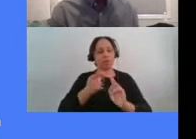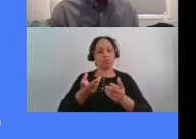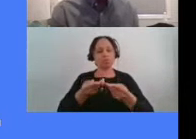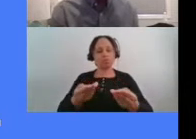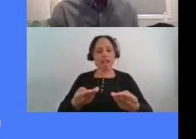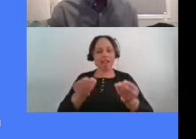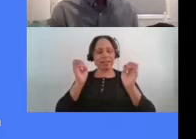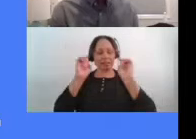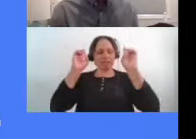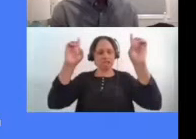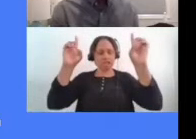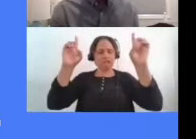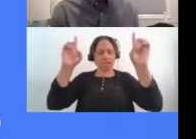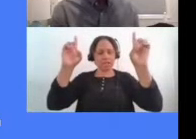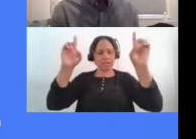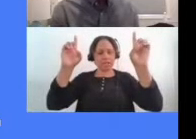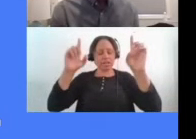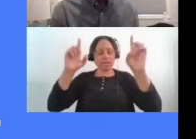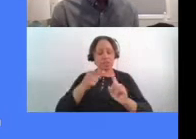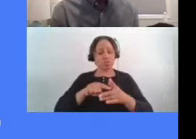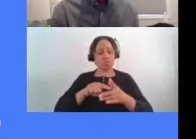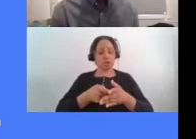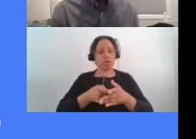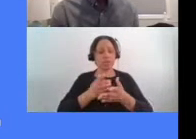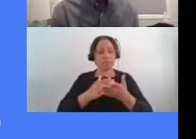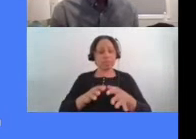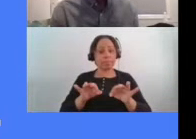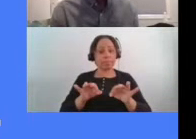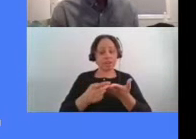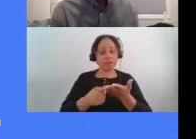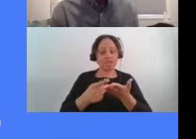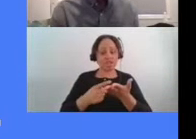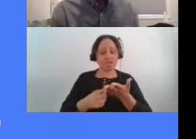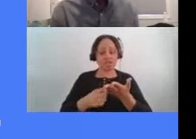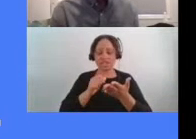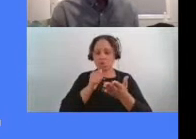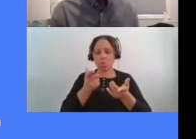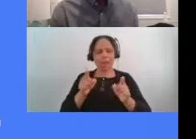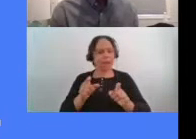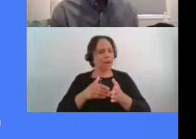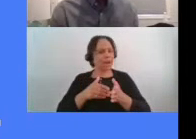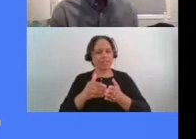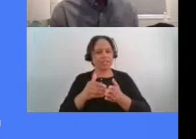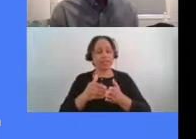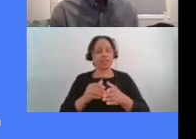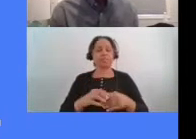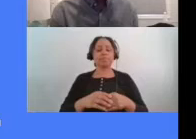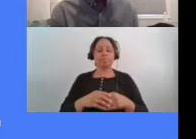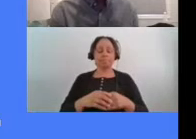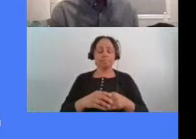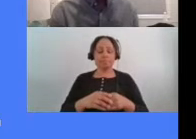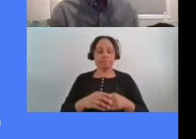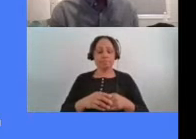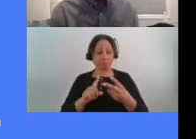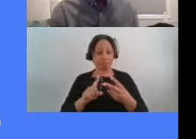and to start some of these important conversations that maybe don't happen as often or as frequent. The other thing that I do want